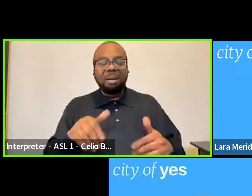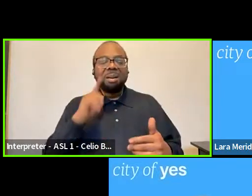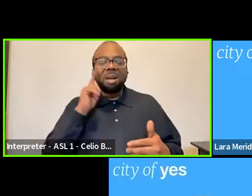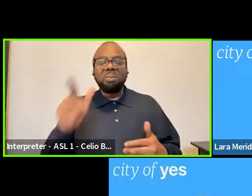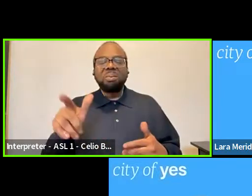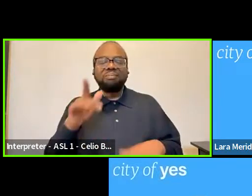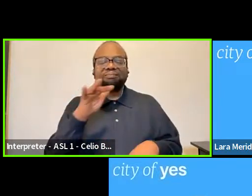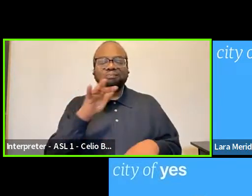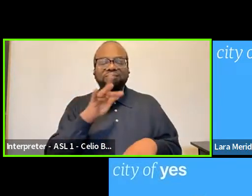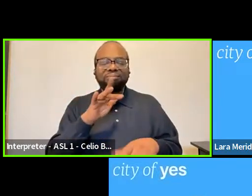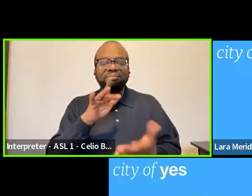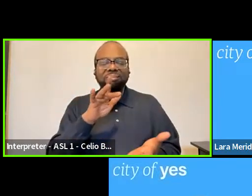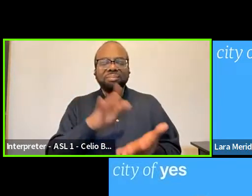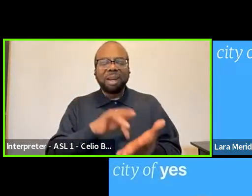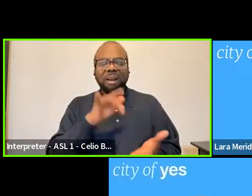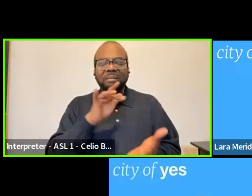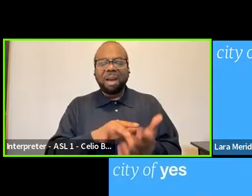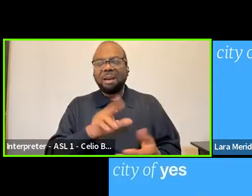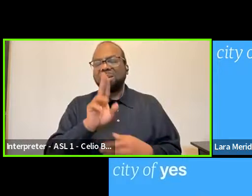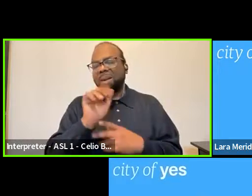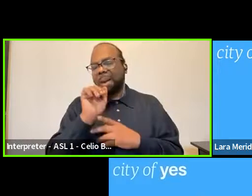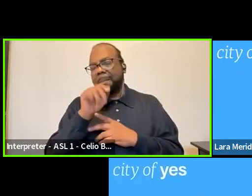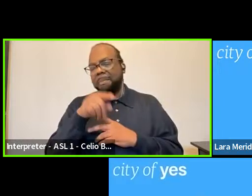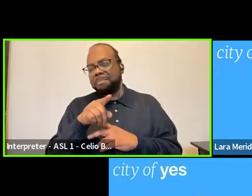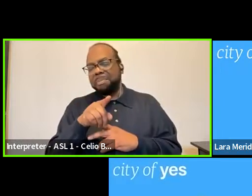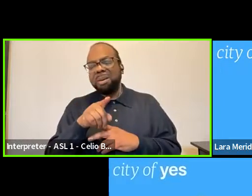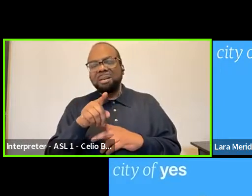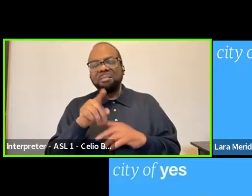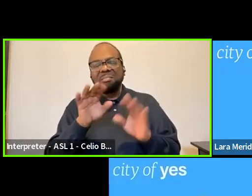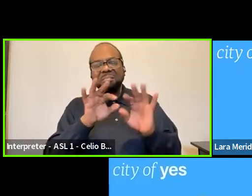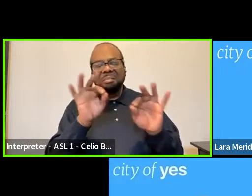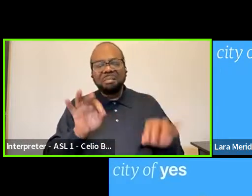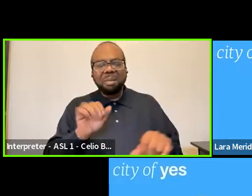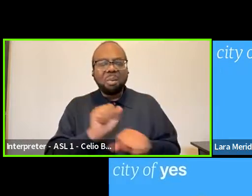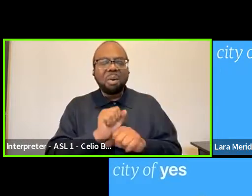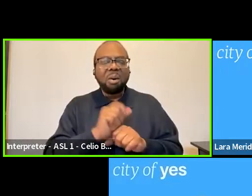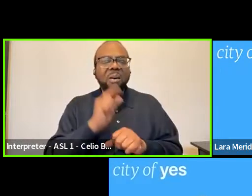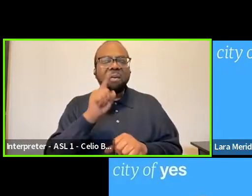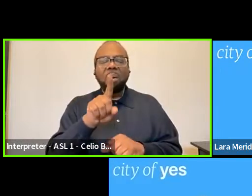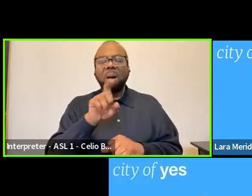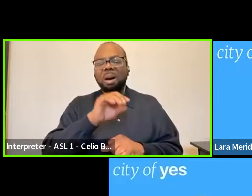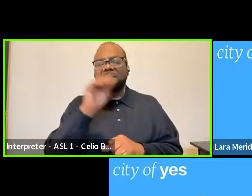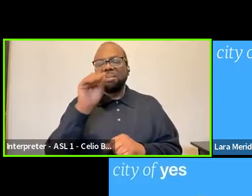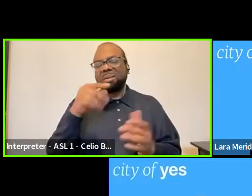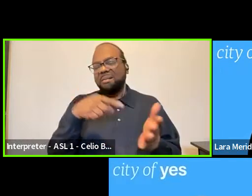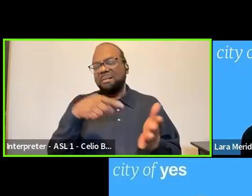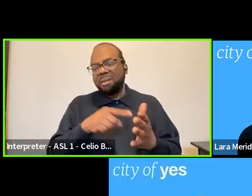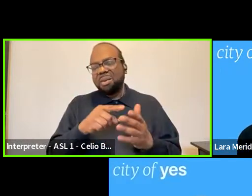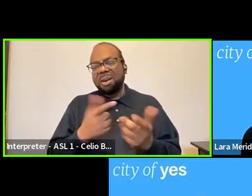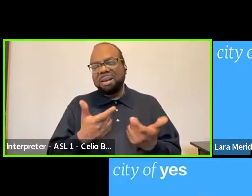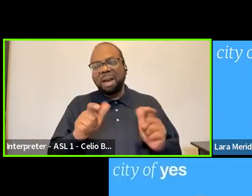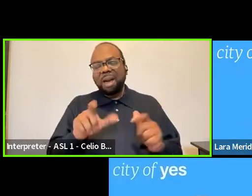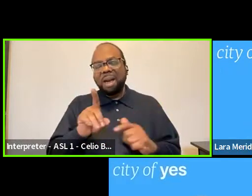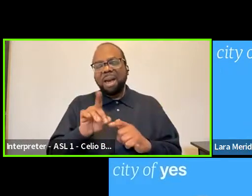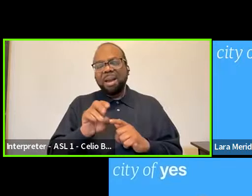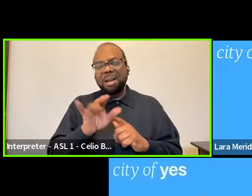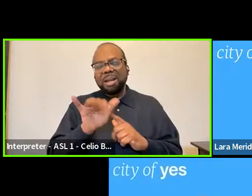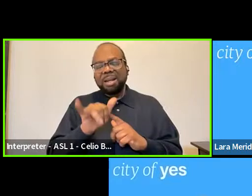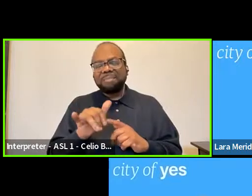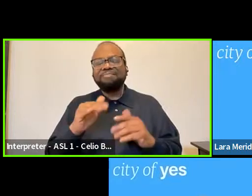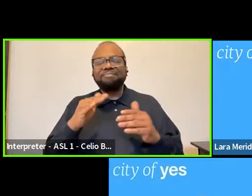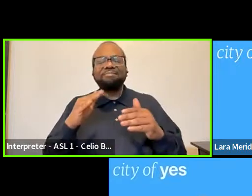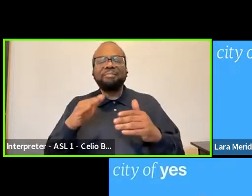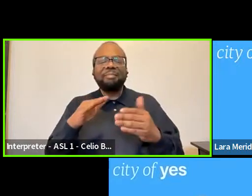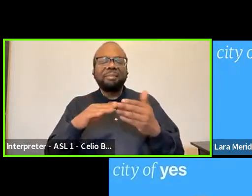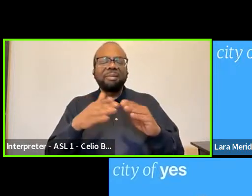advantage of the UAP framework for those a hundred percent affordable projects in our medium and high density neighborhoods. And because of the